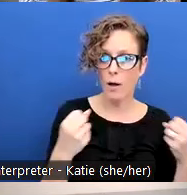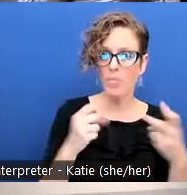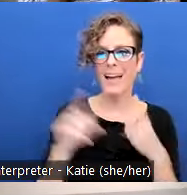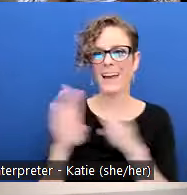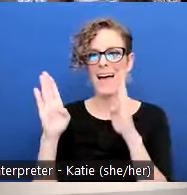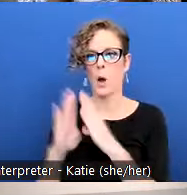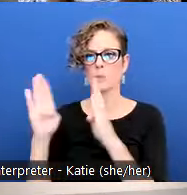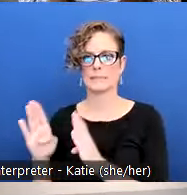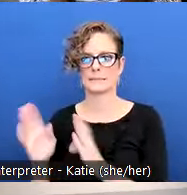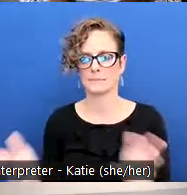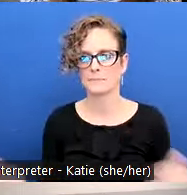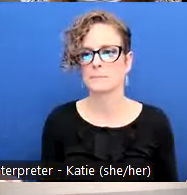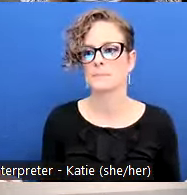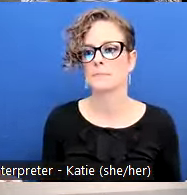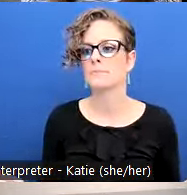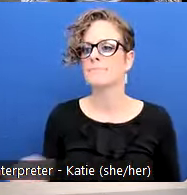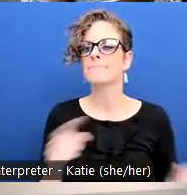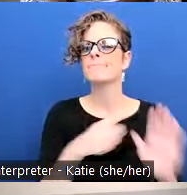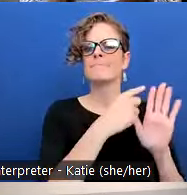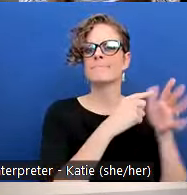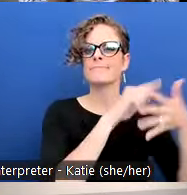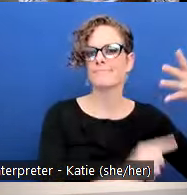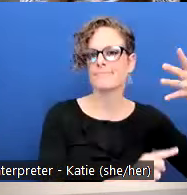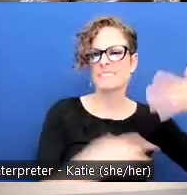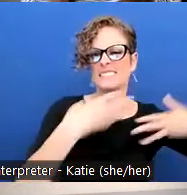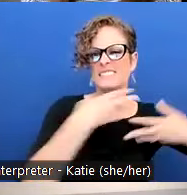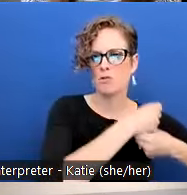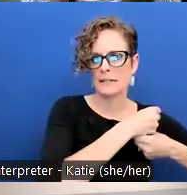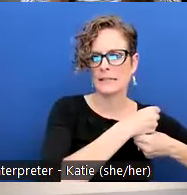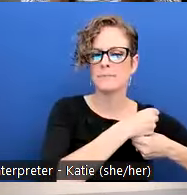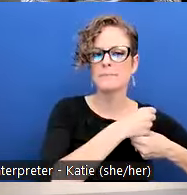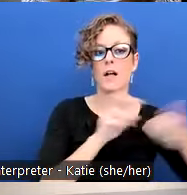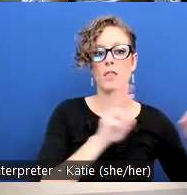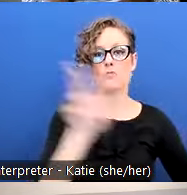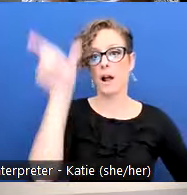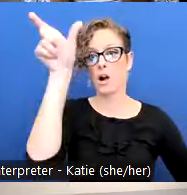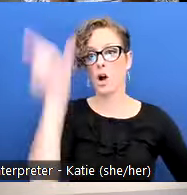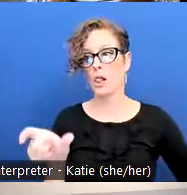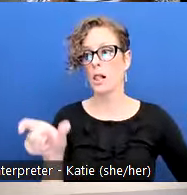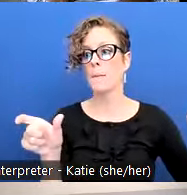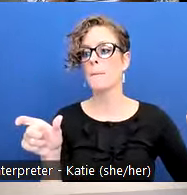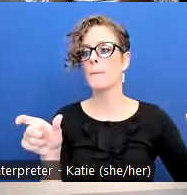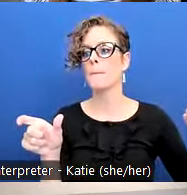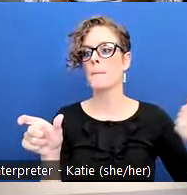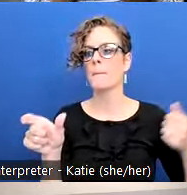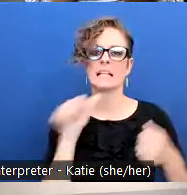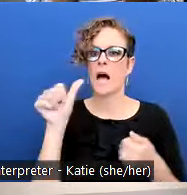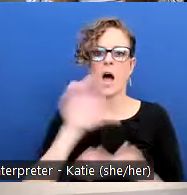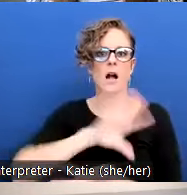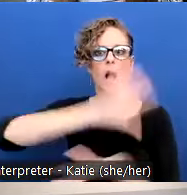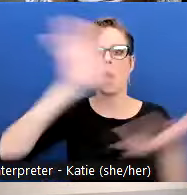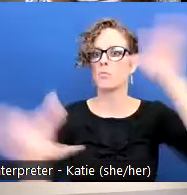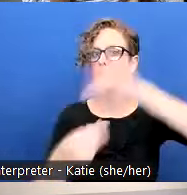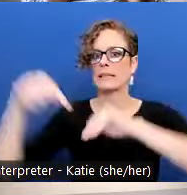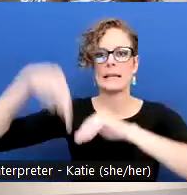just a little summary. I have here the information in the right column about what it funds. That is not comprehensive. Some of these